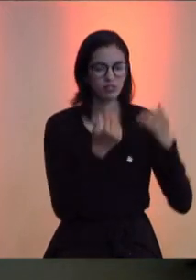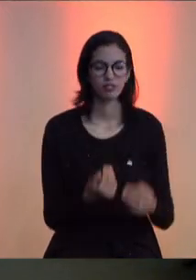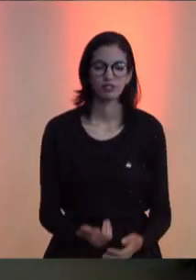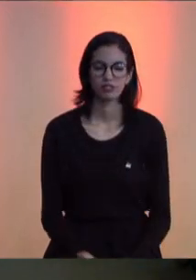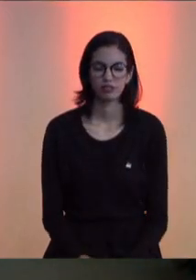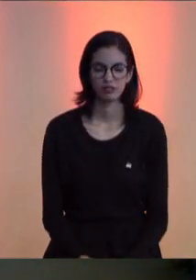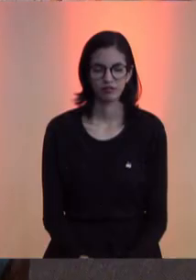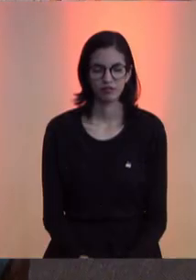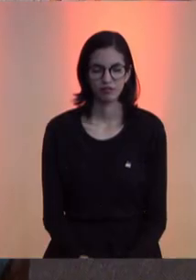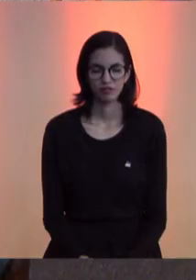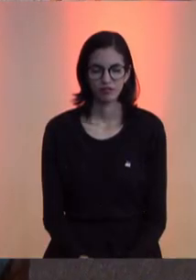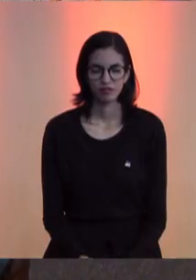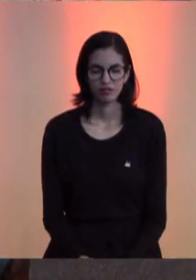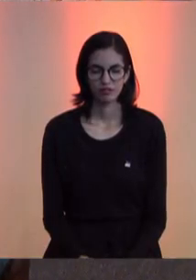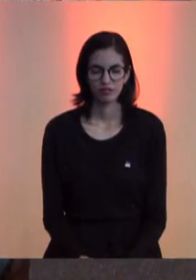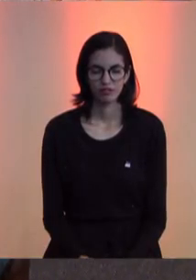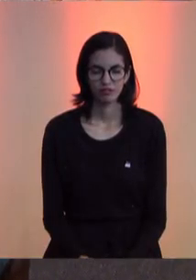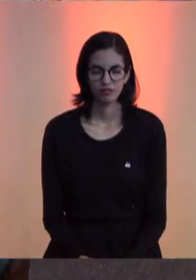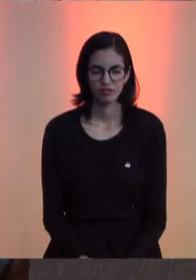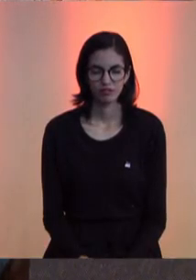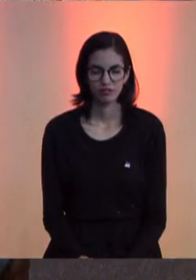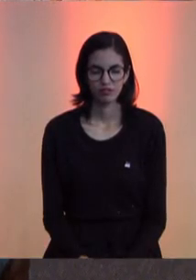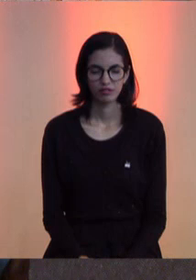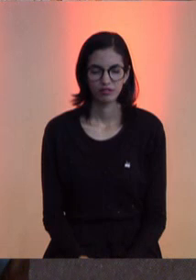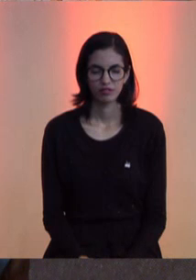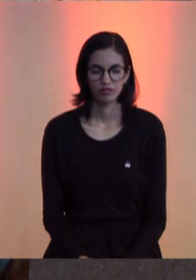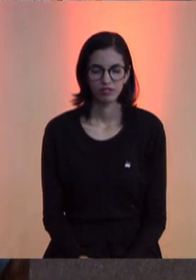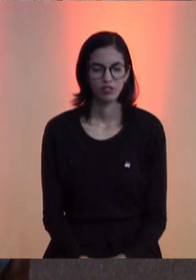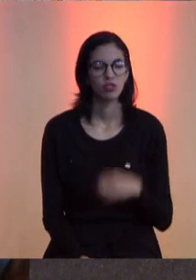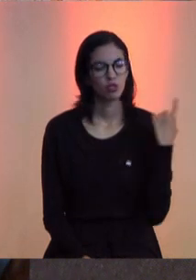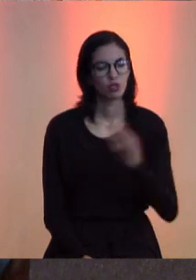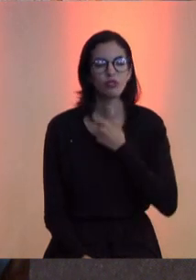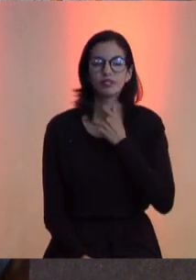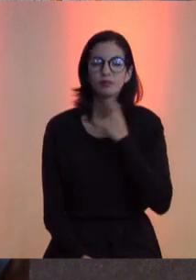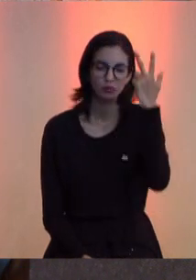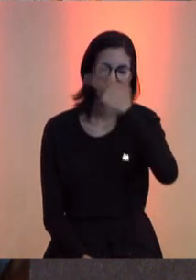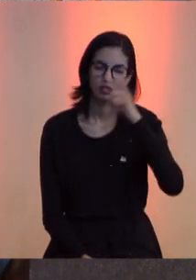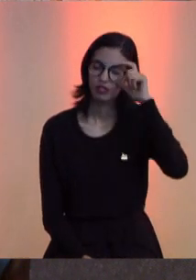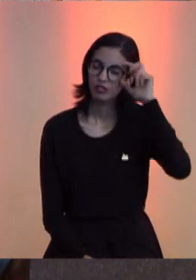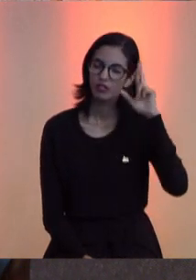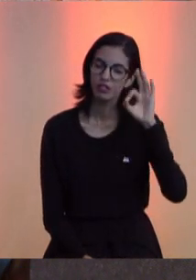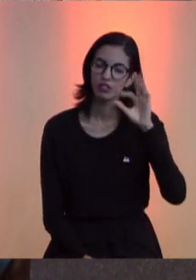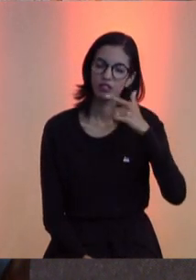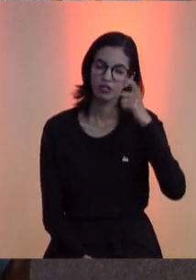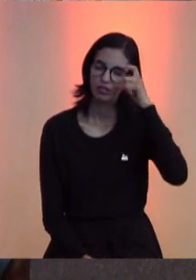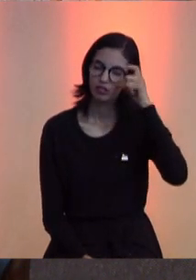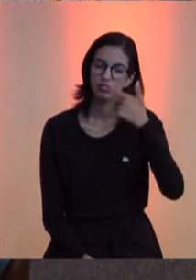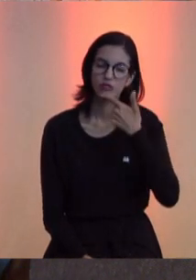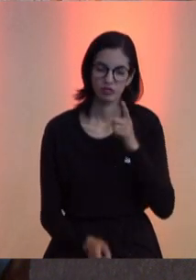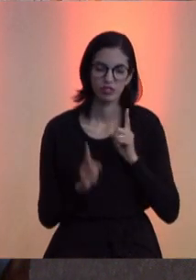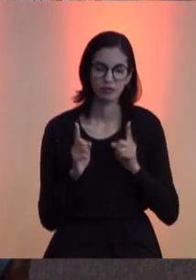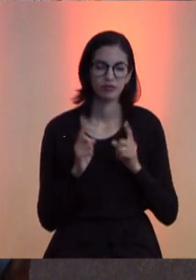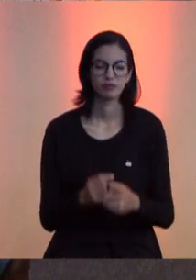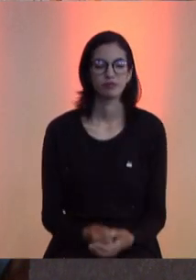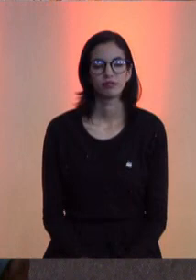have faith in you no matter what. Queremos ver héroes que confían en ti no importa lo que ocurra. Bless